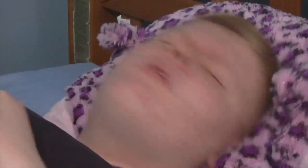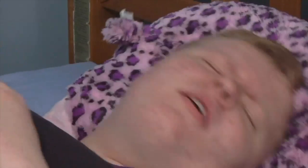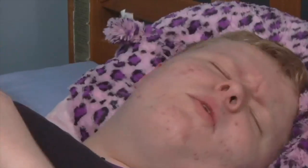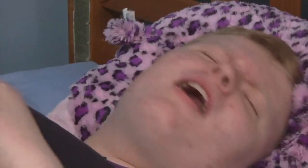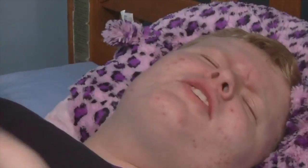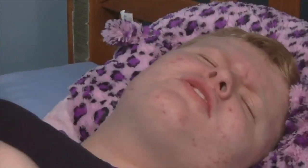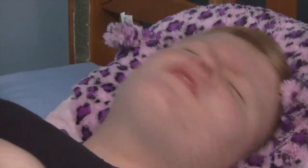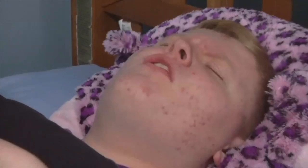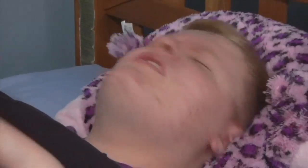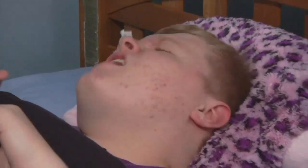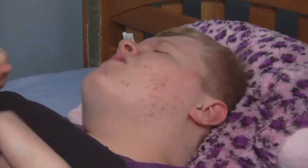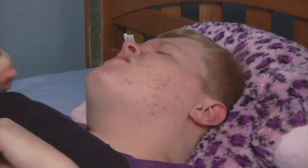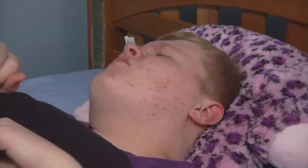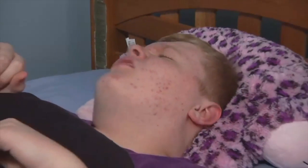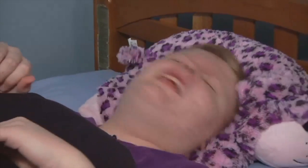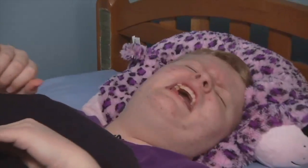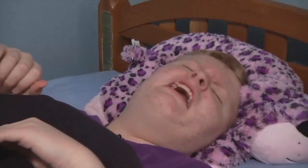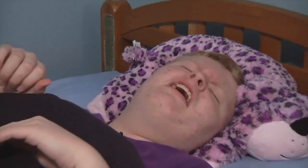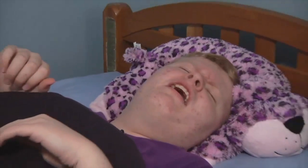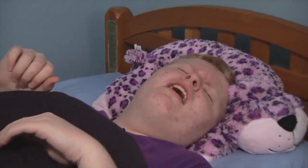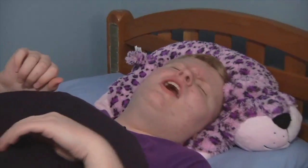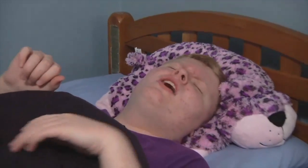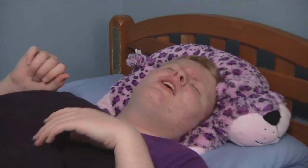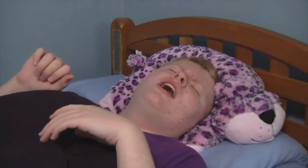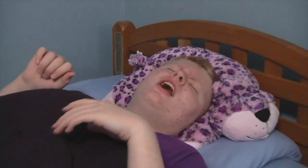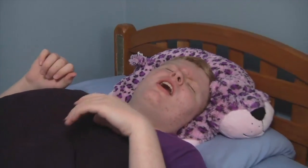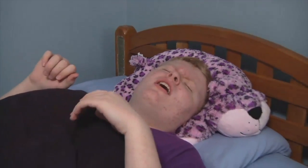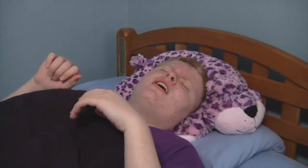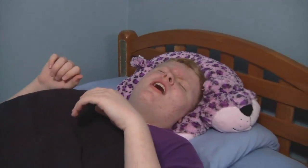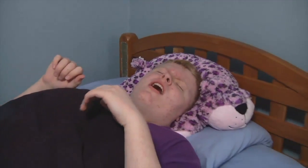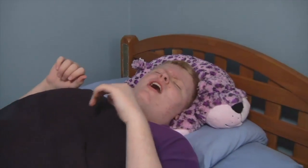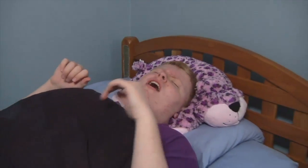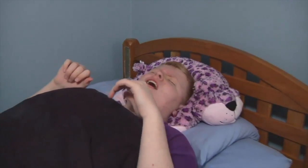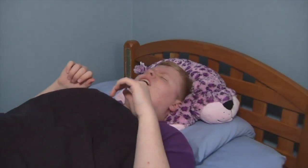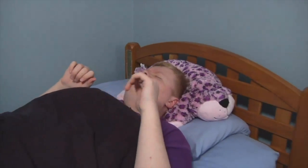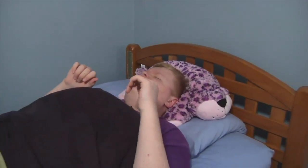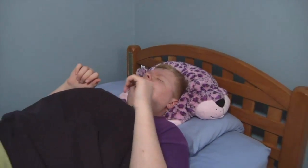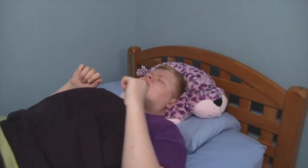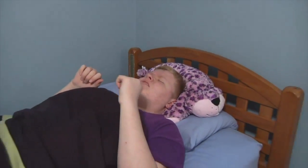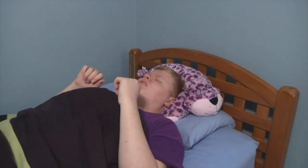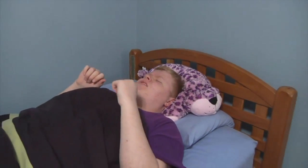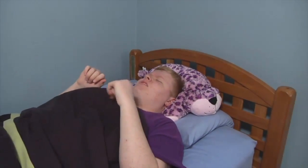Unicorn, why does your voice sound so funny? Steven, get up.